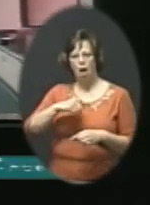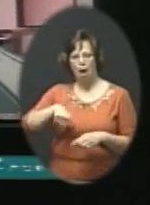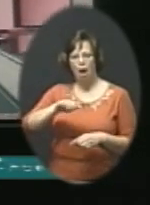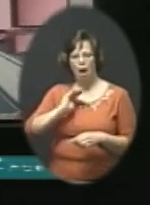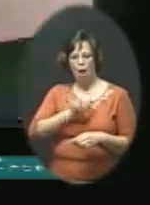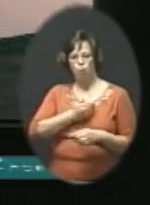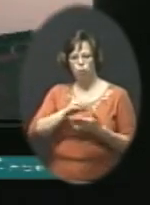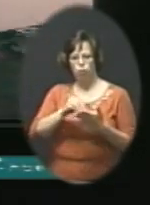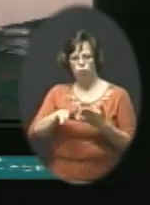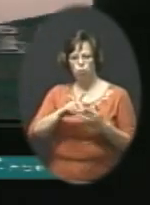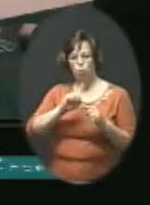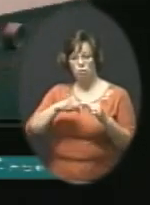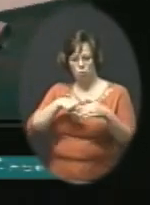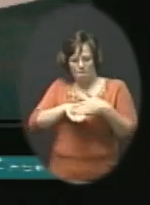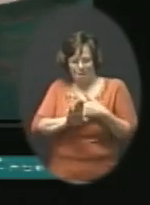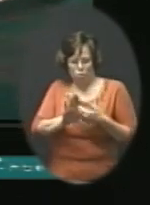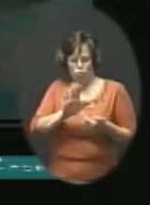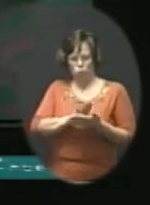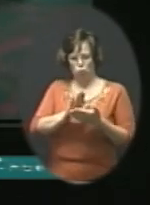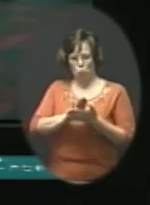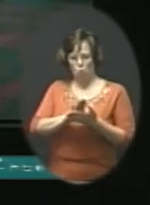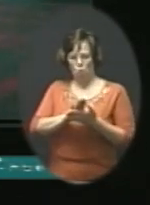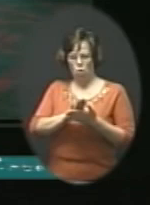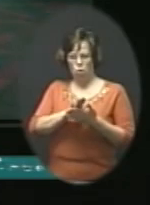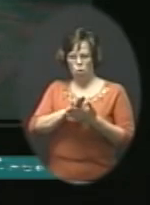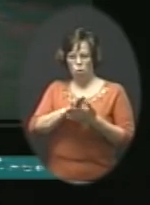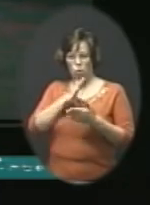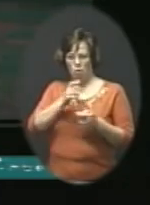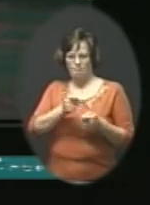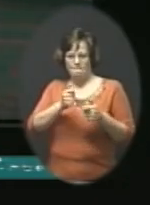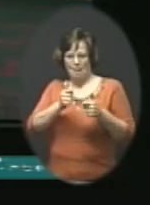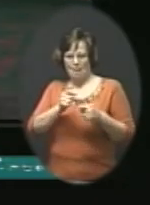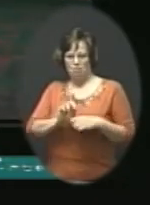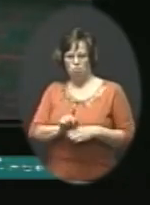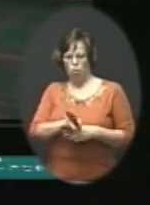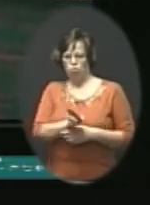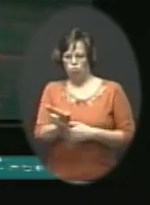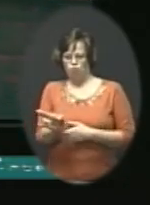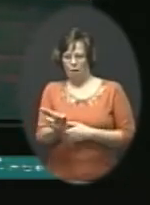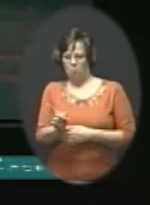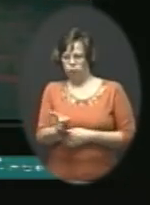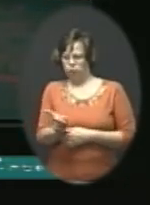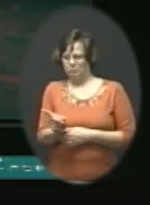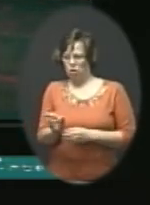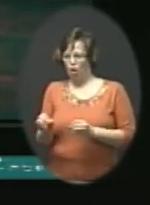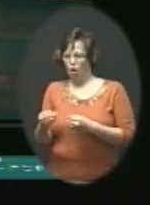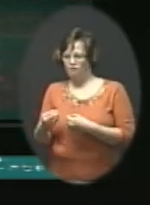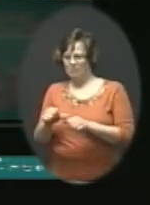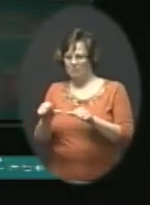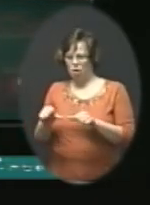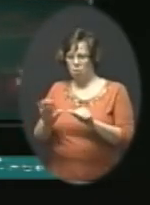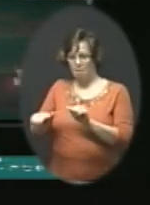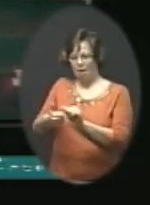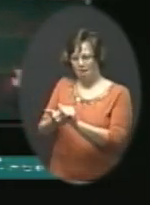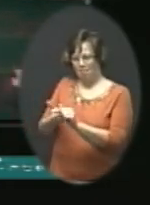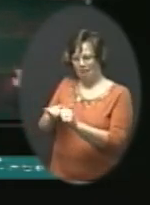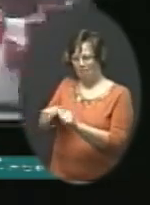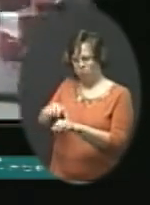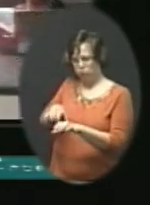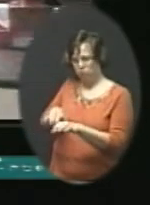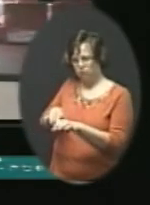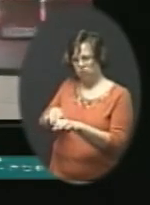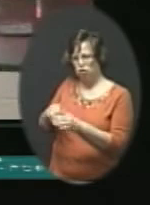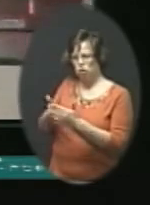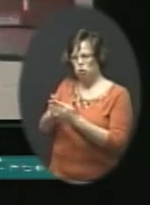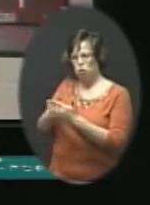When you come into the school, you will immediately go to the right, which is the office area. Behind that will also be the